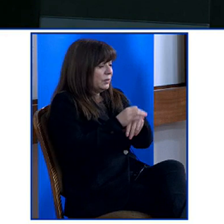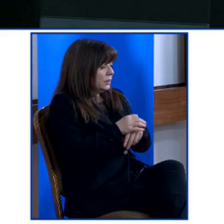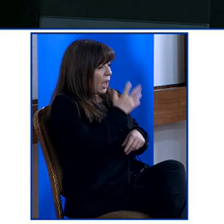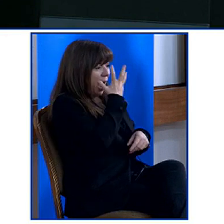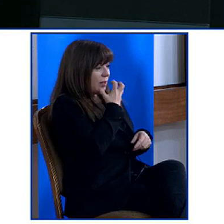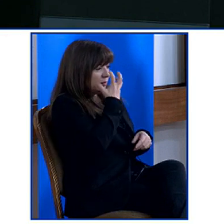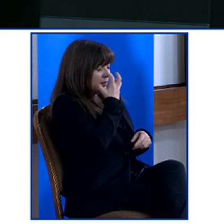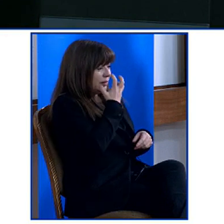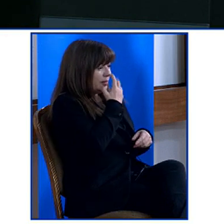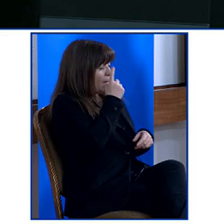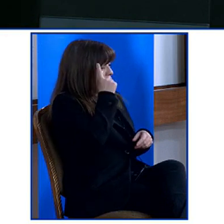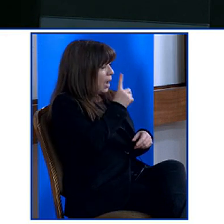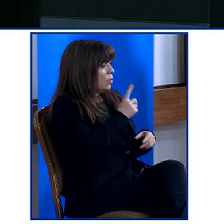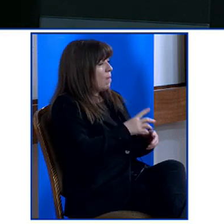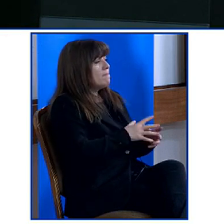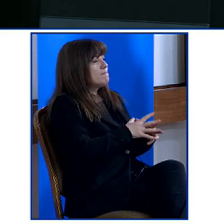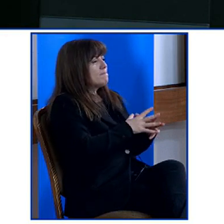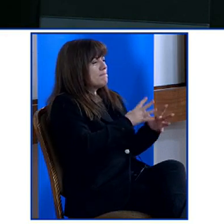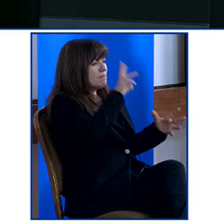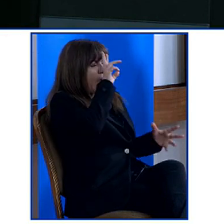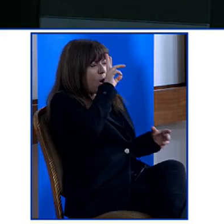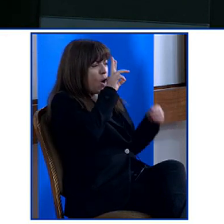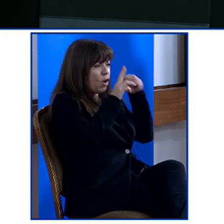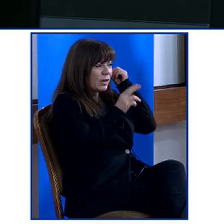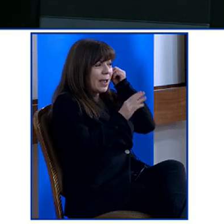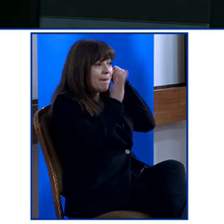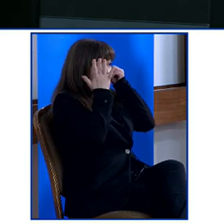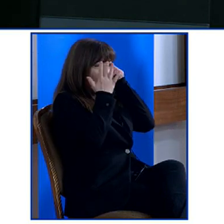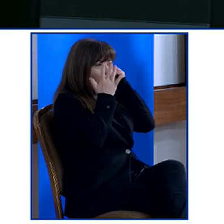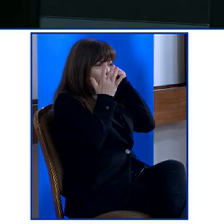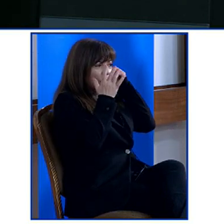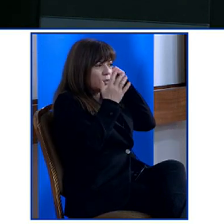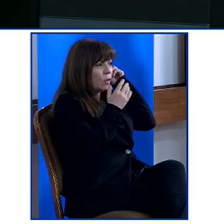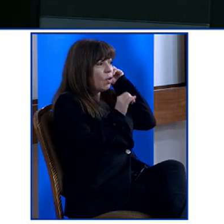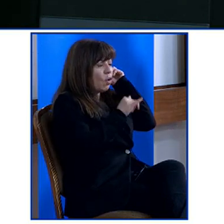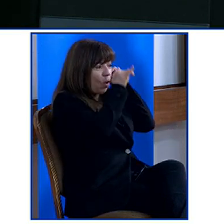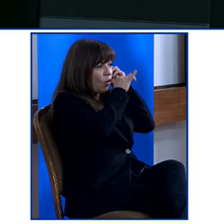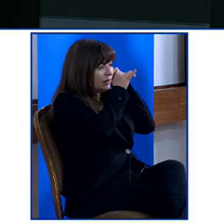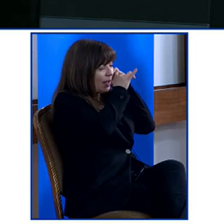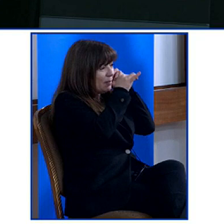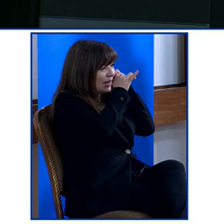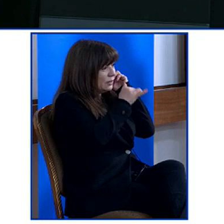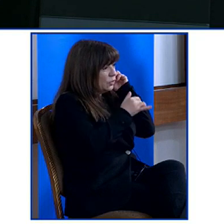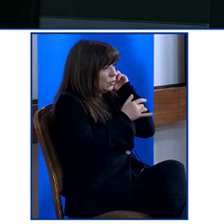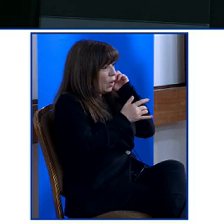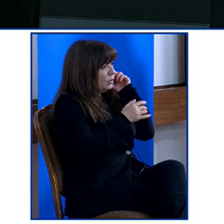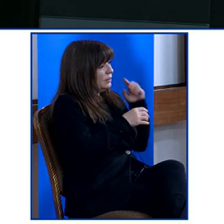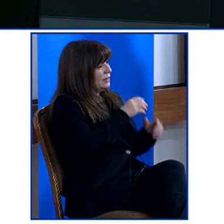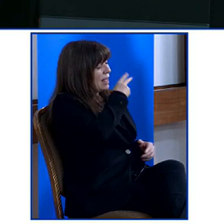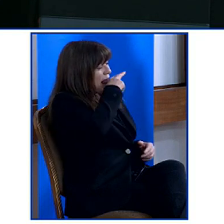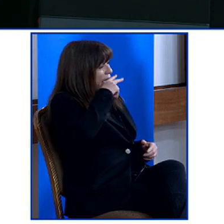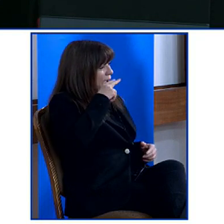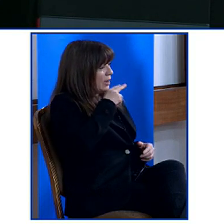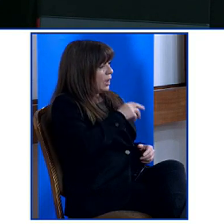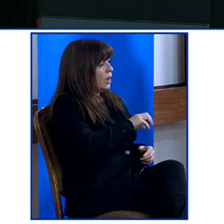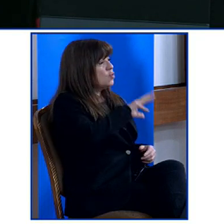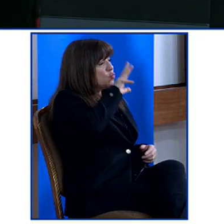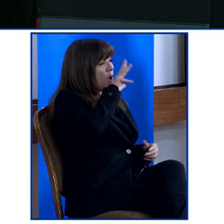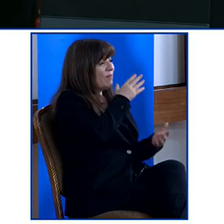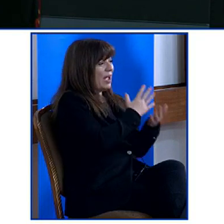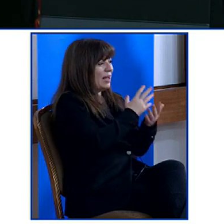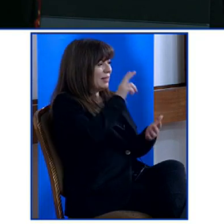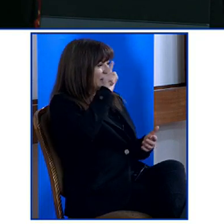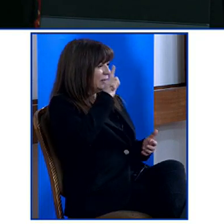this. Air pollution has been linked with between 7 and 9 million premature deaths worldwide